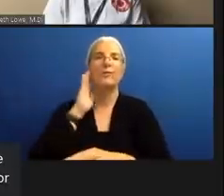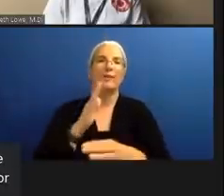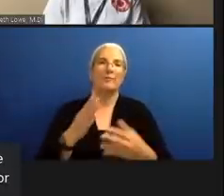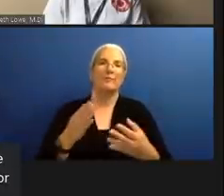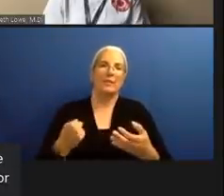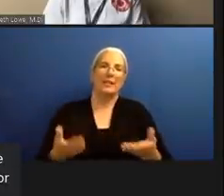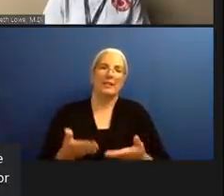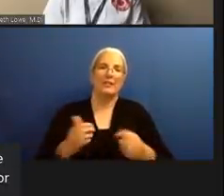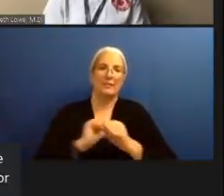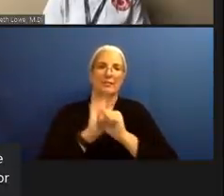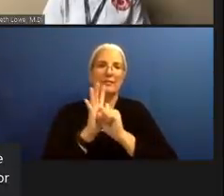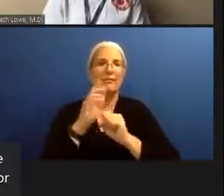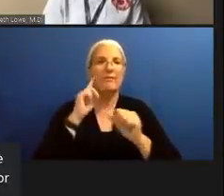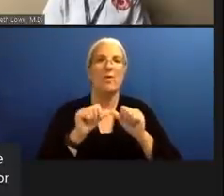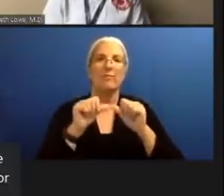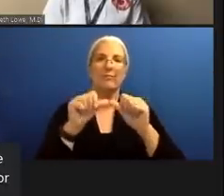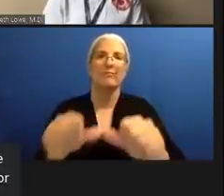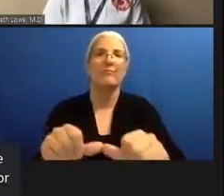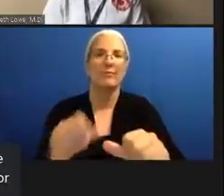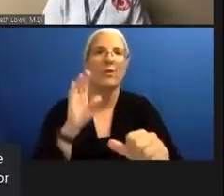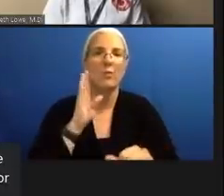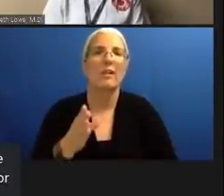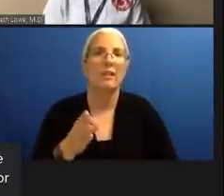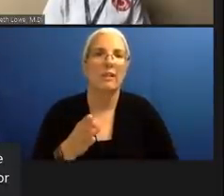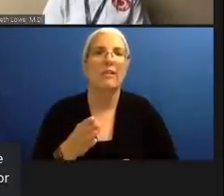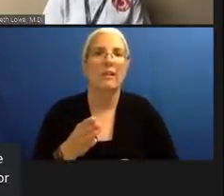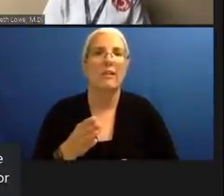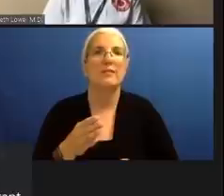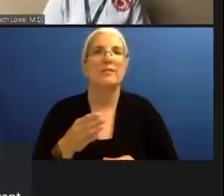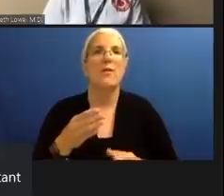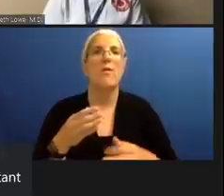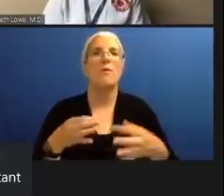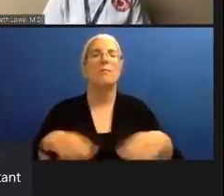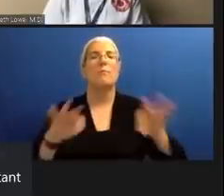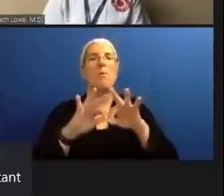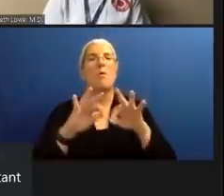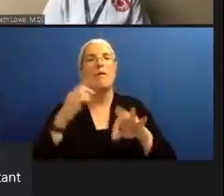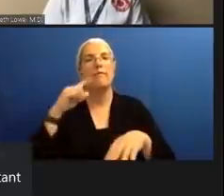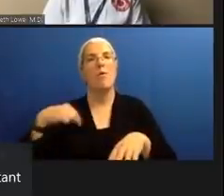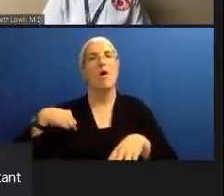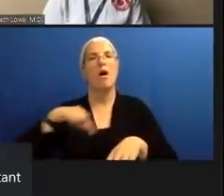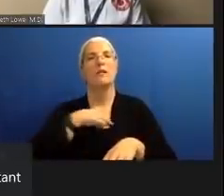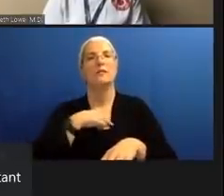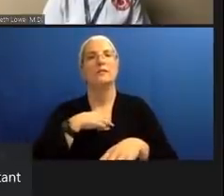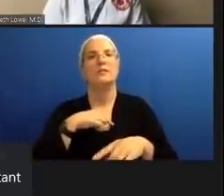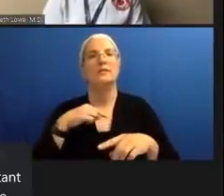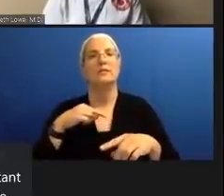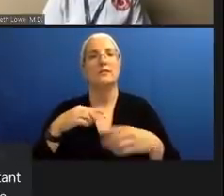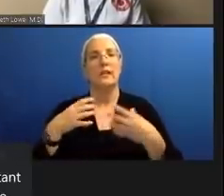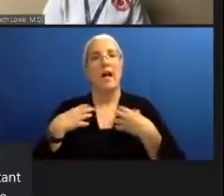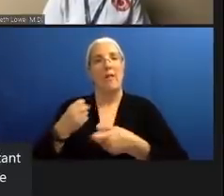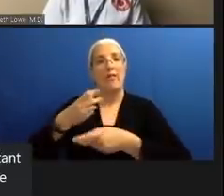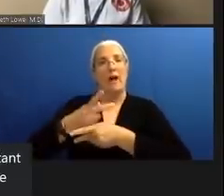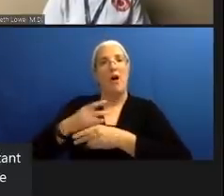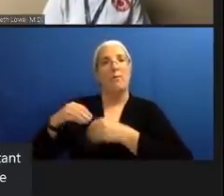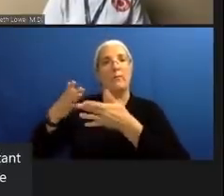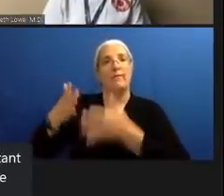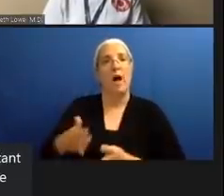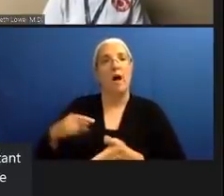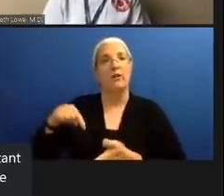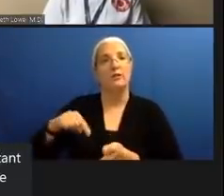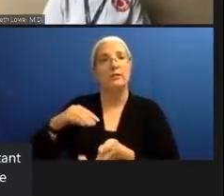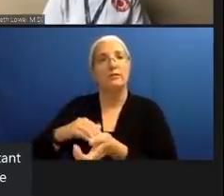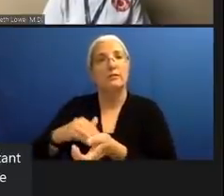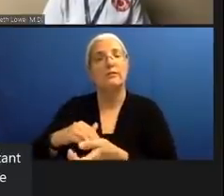important theme around our health as a community. And so our healthcare providers are stepping into kind of a more complete